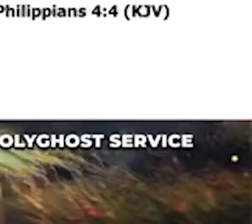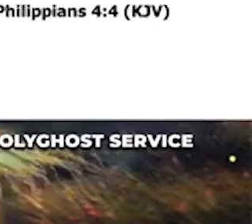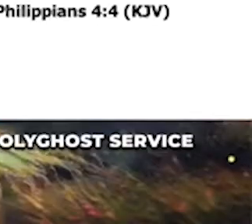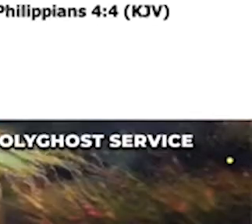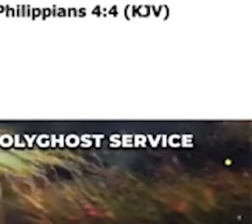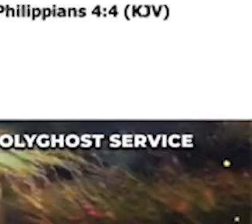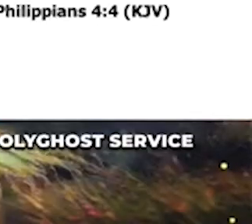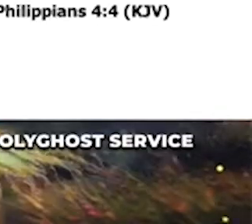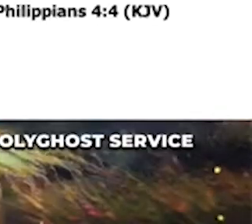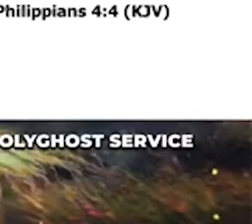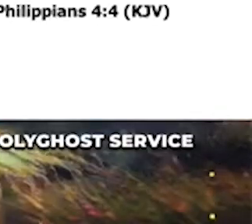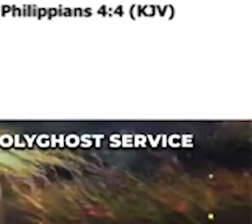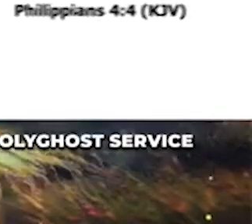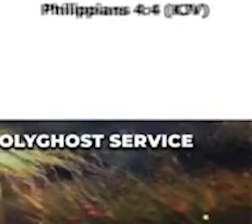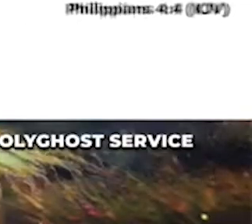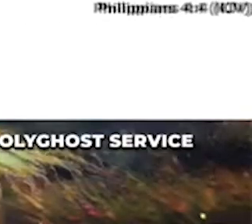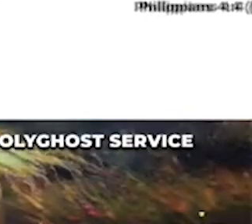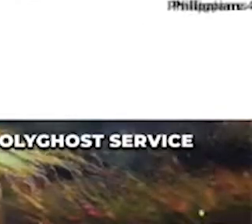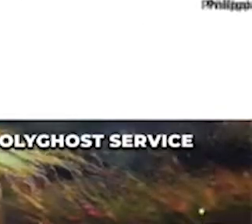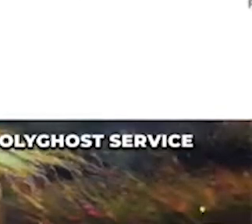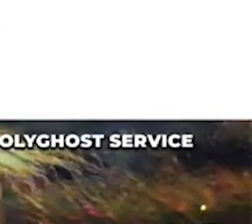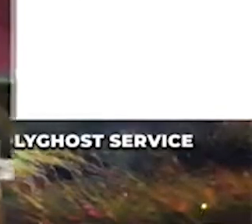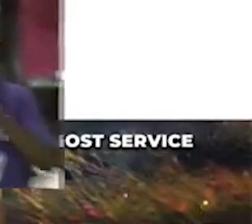thank you, Father.